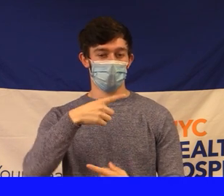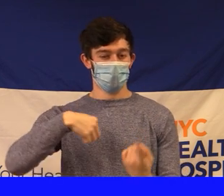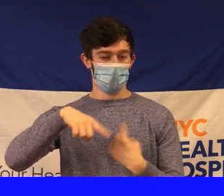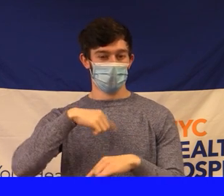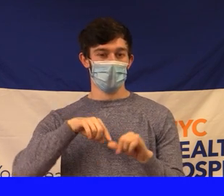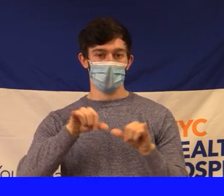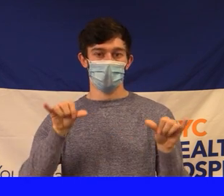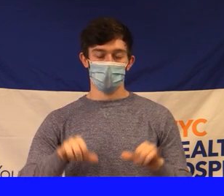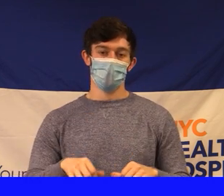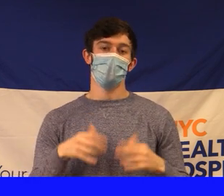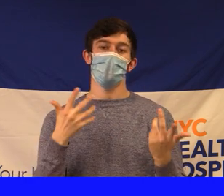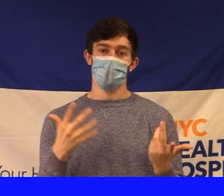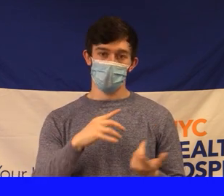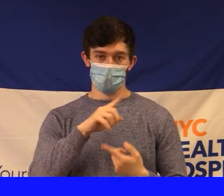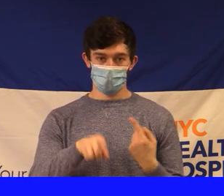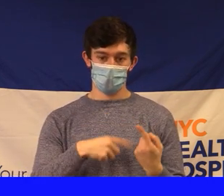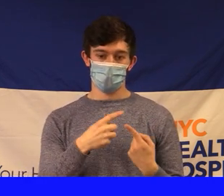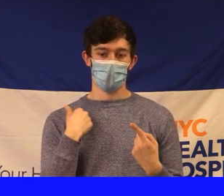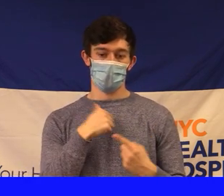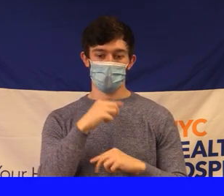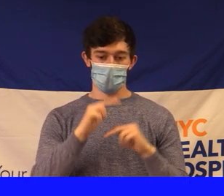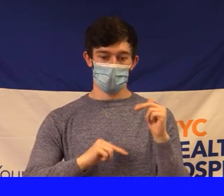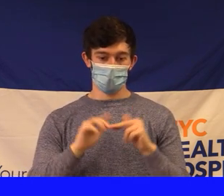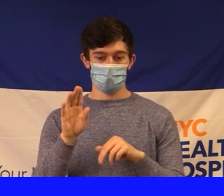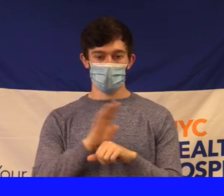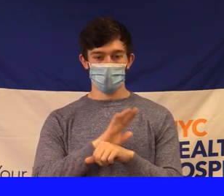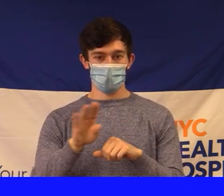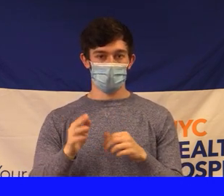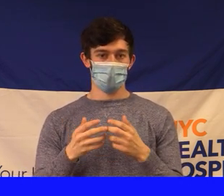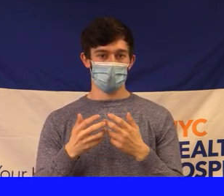So as we build business plans there around,